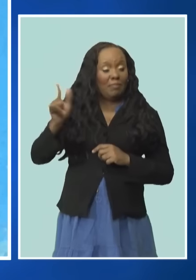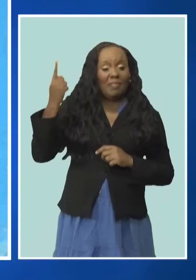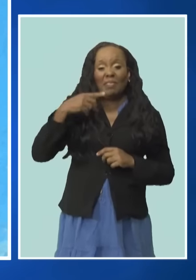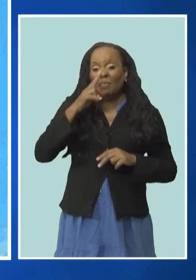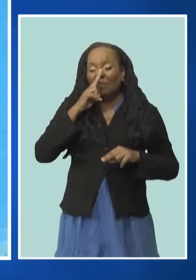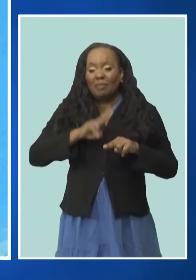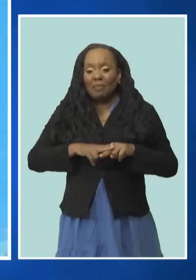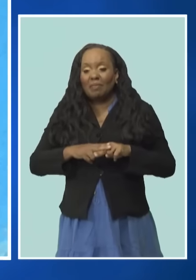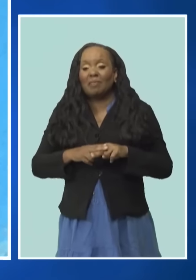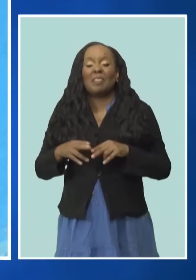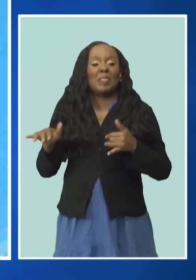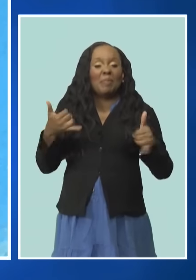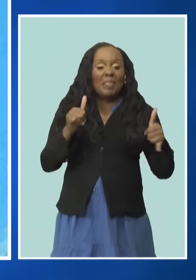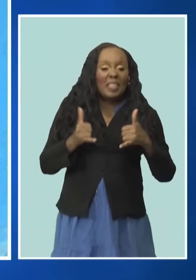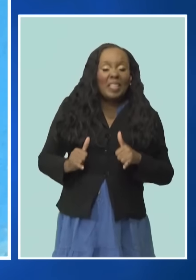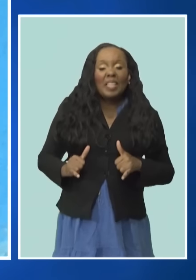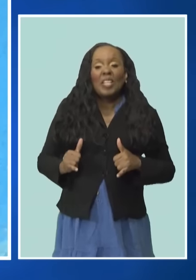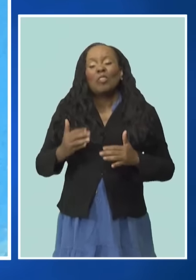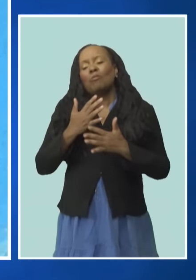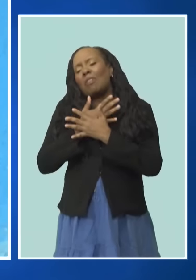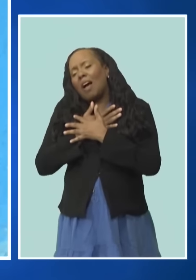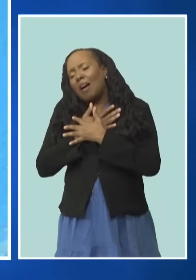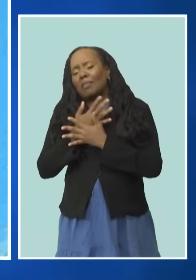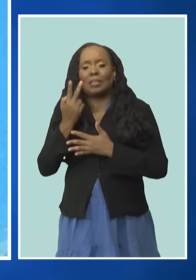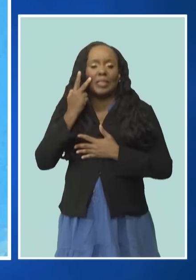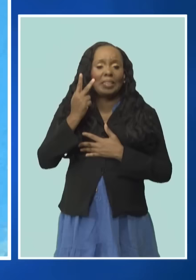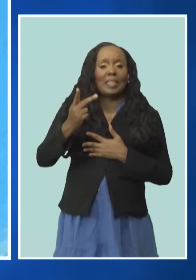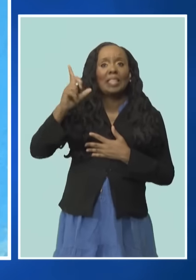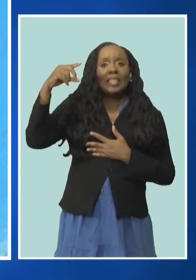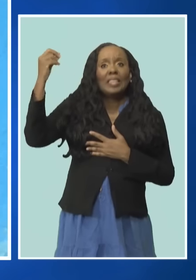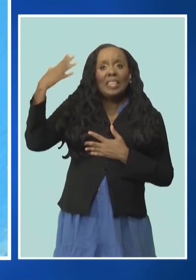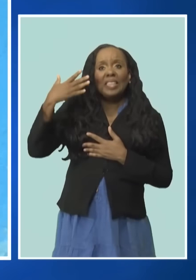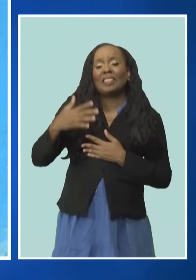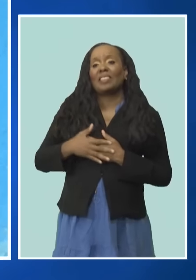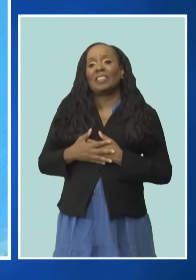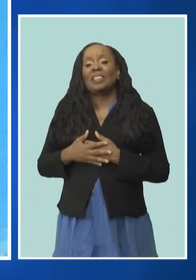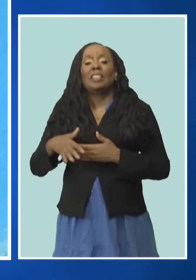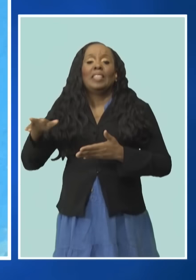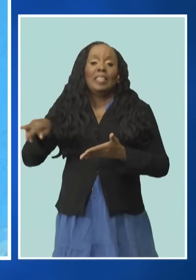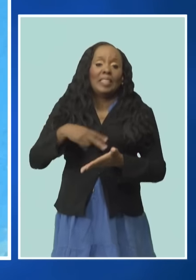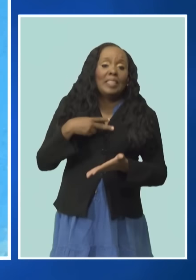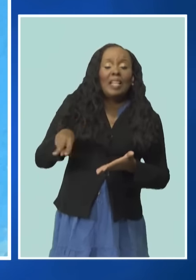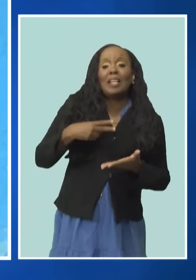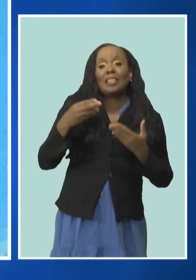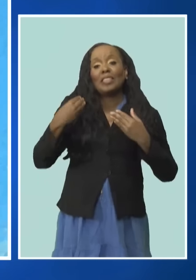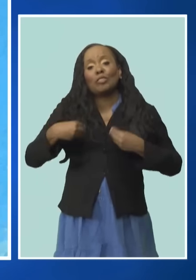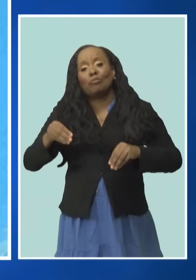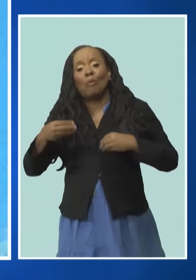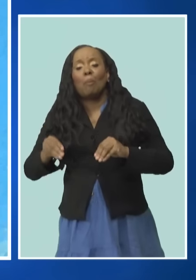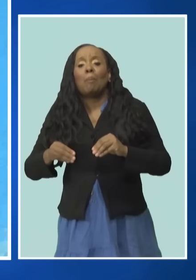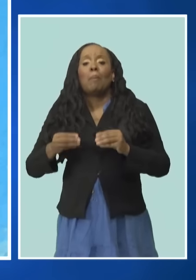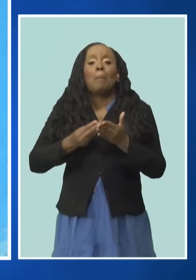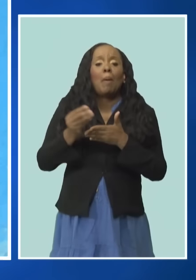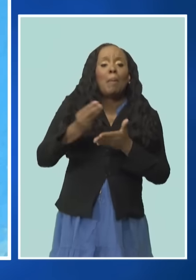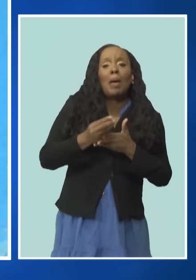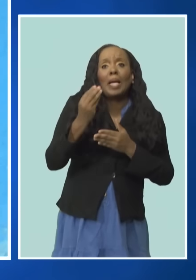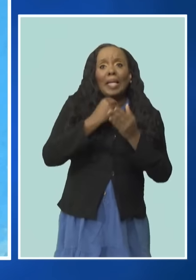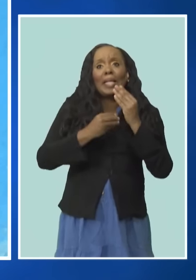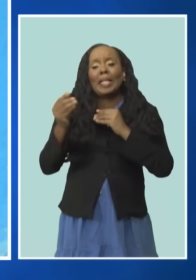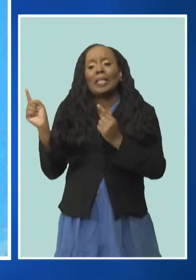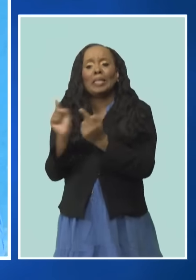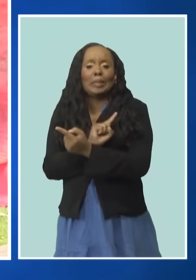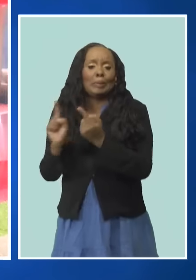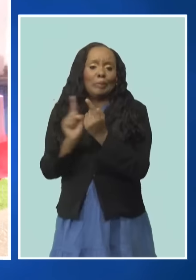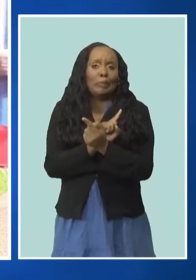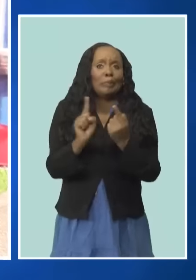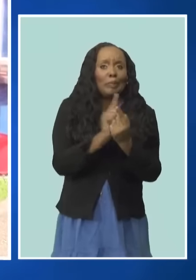play, to rest, to see the sun. They swim, they dance, they shop, they eat, and make new friends they get to